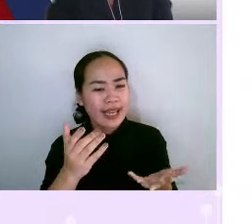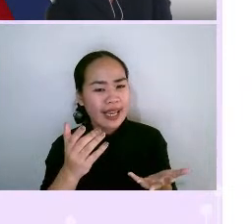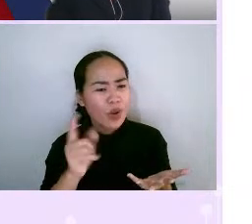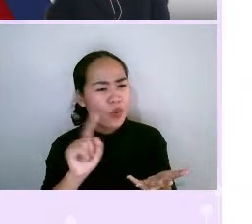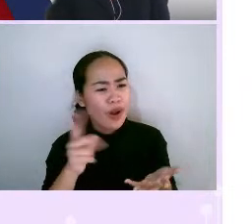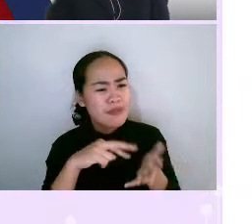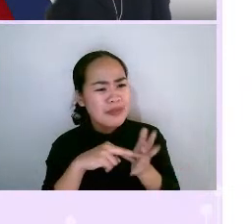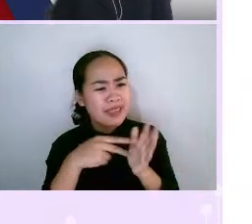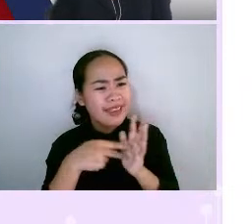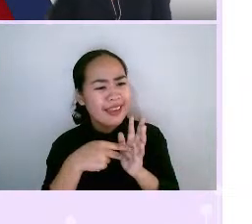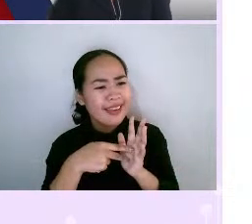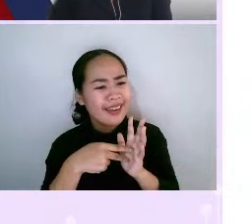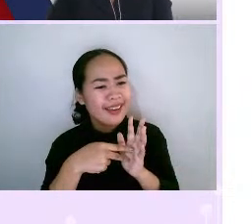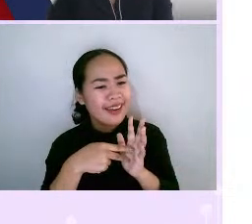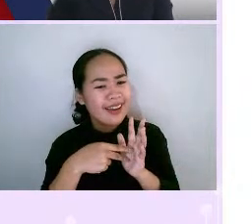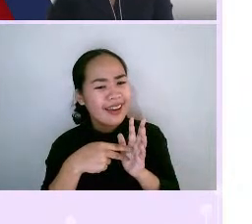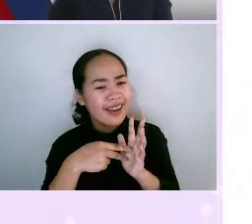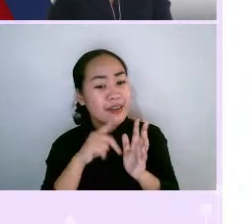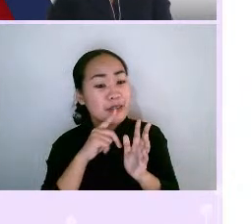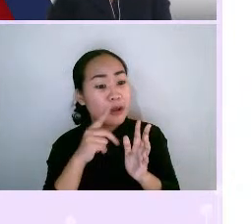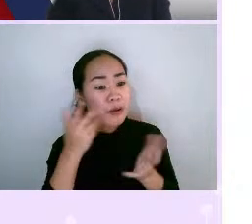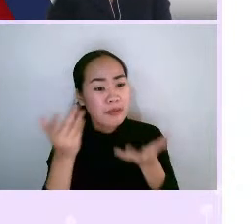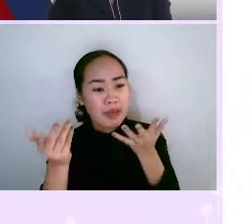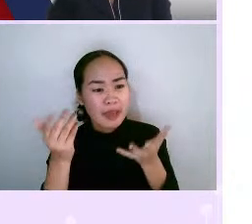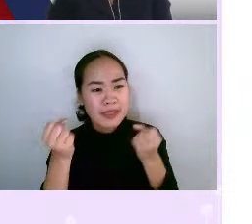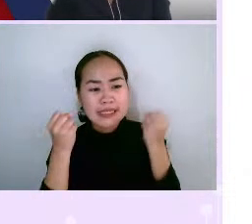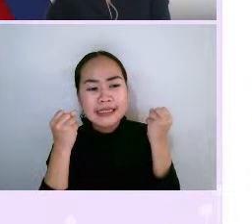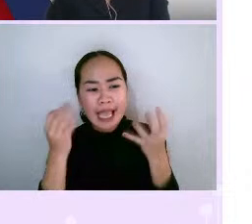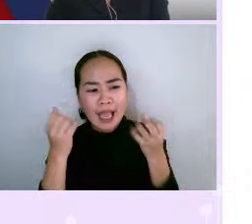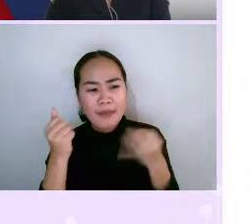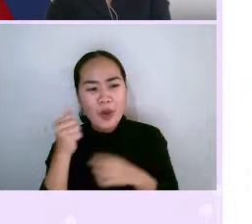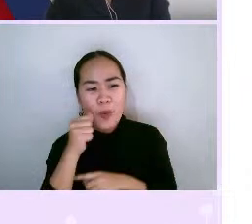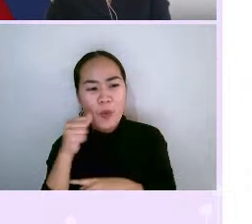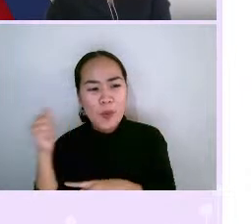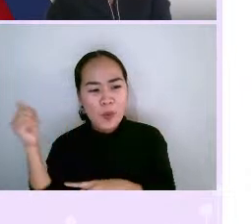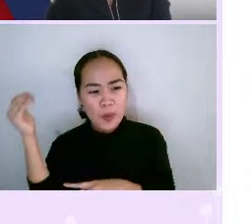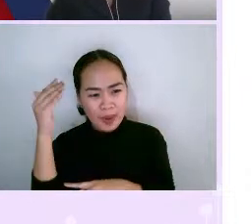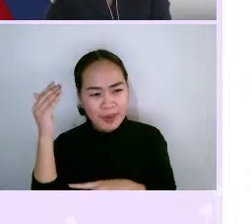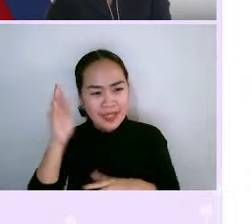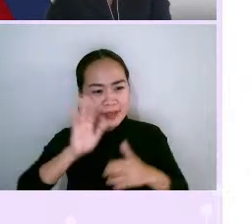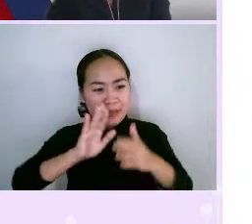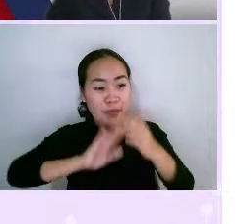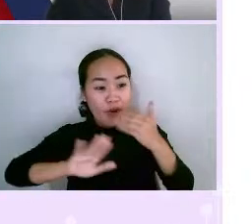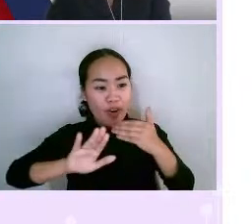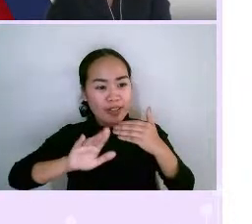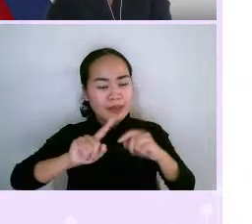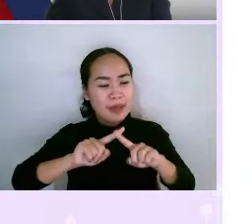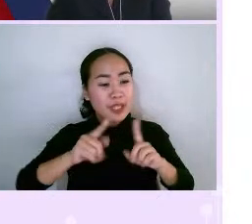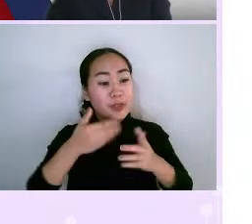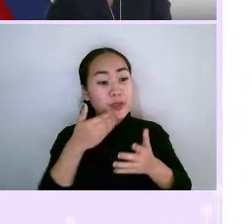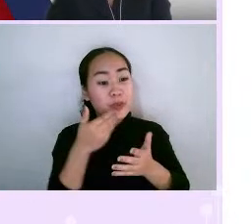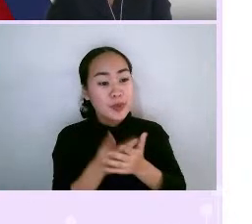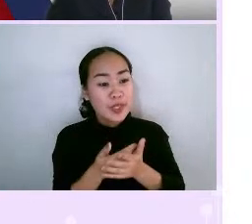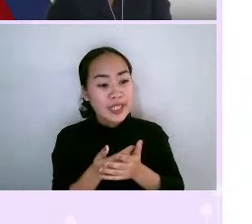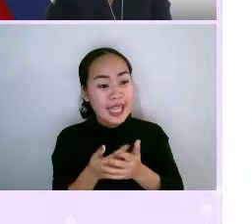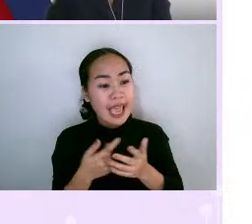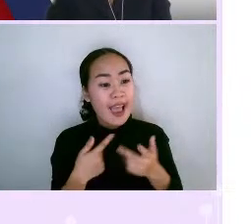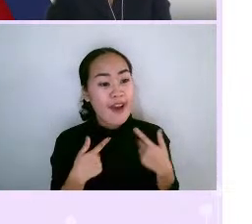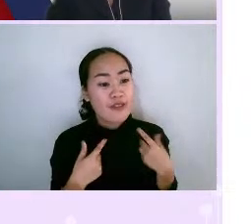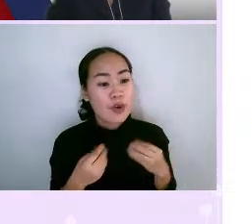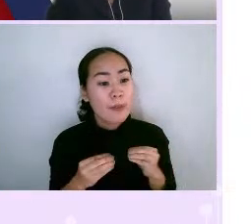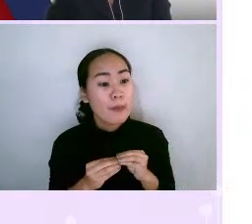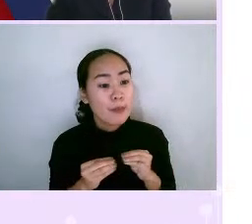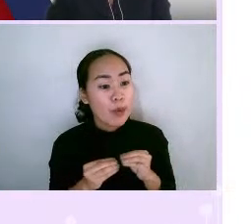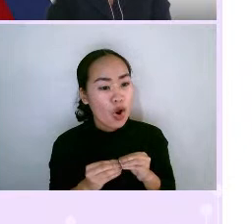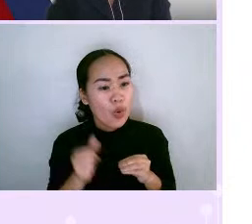ibig sabihin nito? Well, baka nga mas marami pong ipinanganak na kababaihan. But the good thing is we have more women in